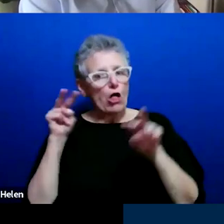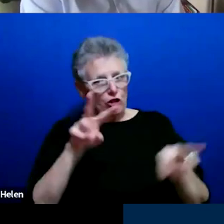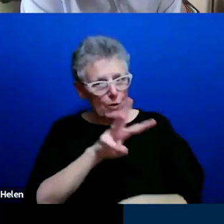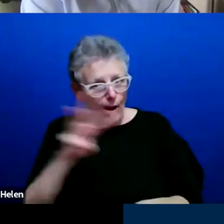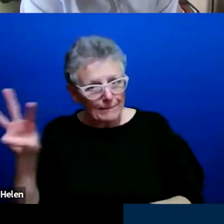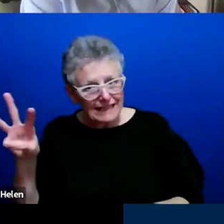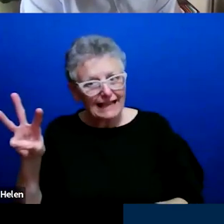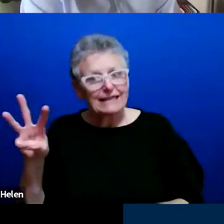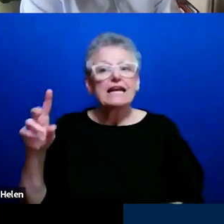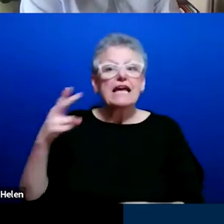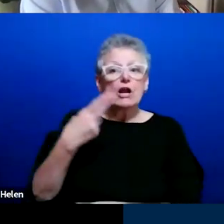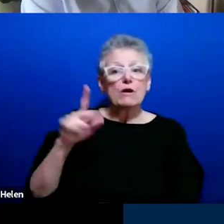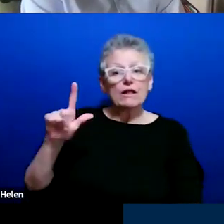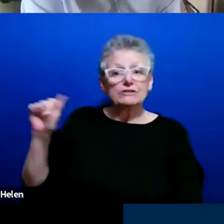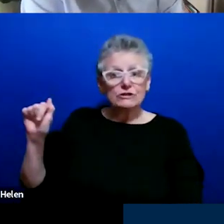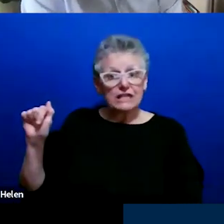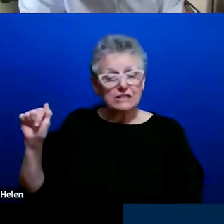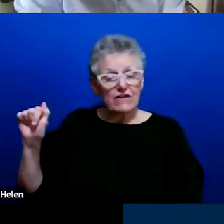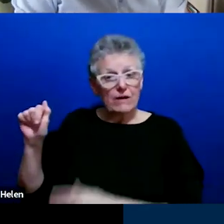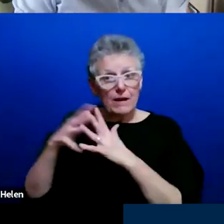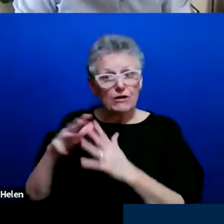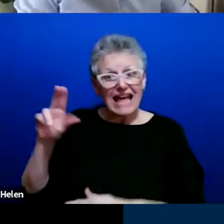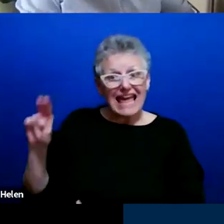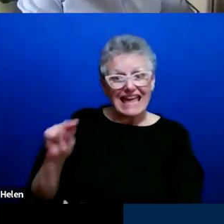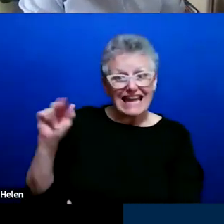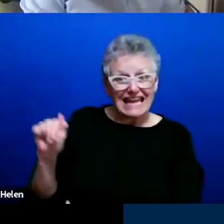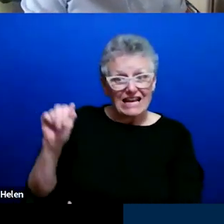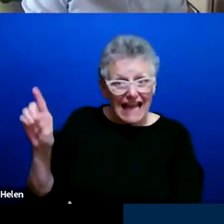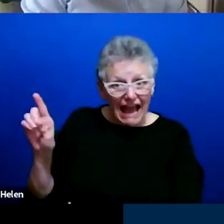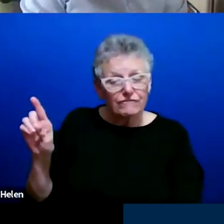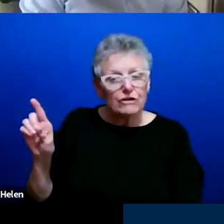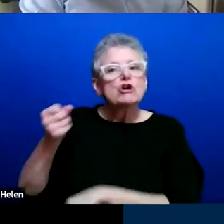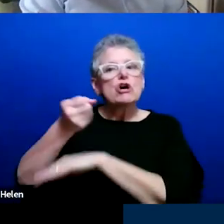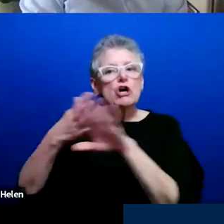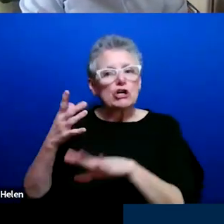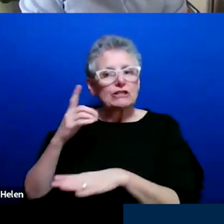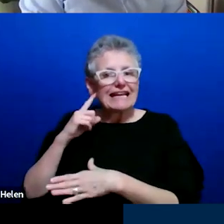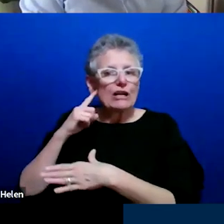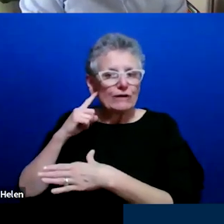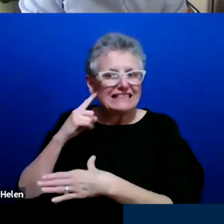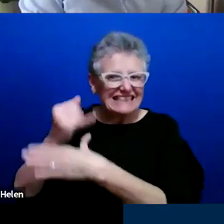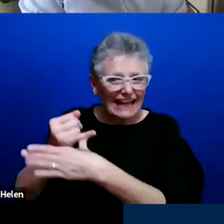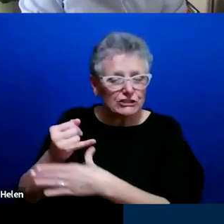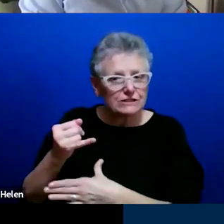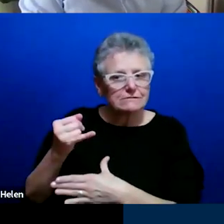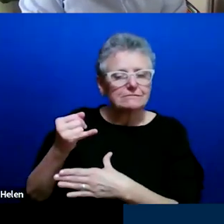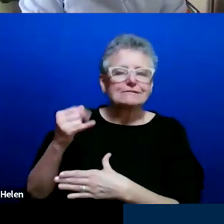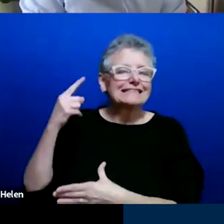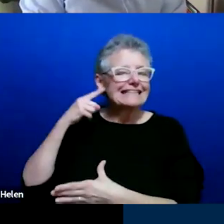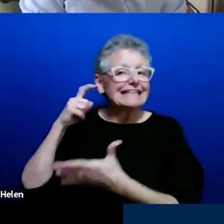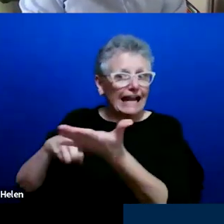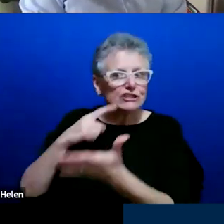Loss Association of America, National Association for the Deaf, Early Hearing Detection and Intervention, EDDI